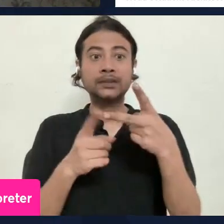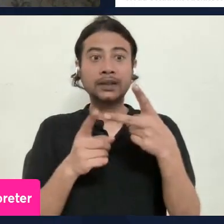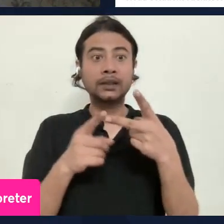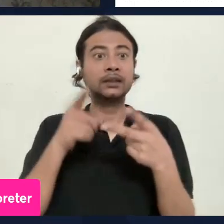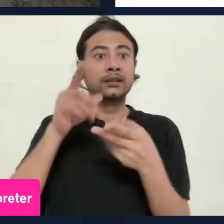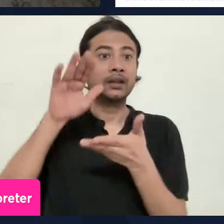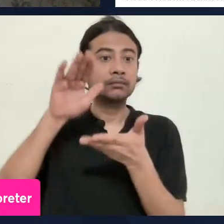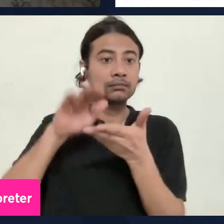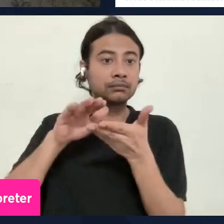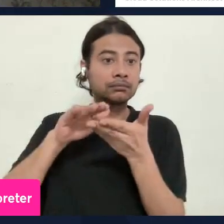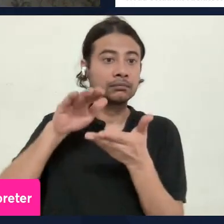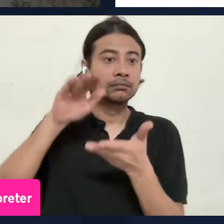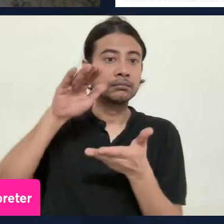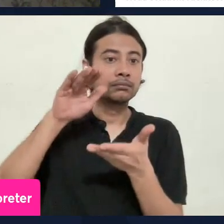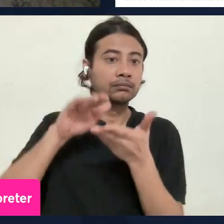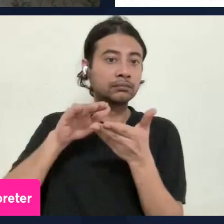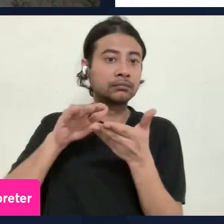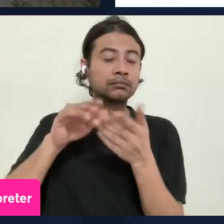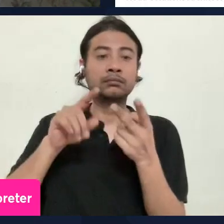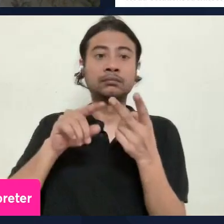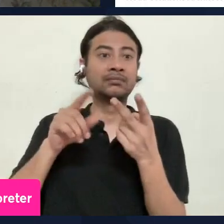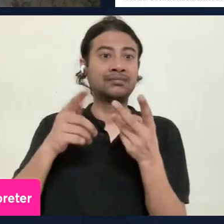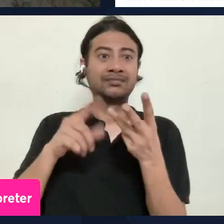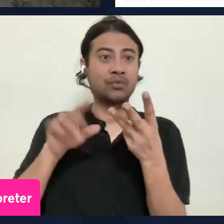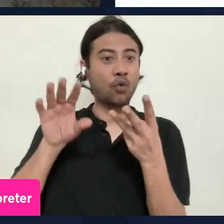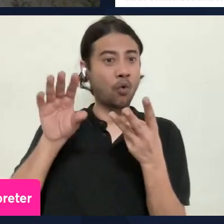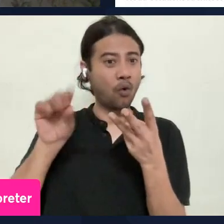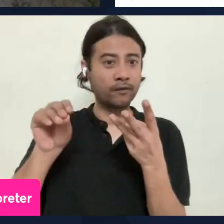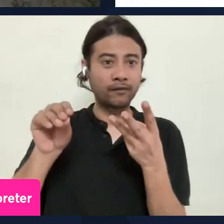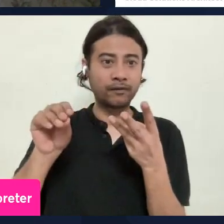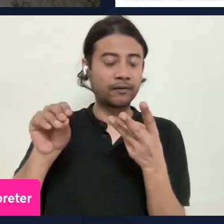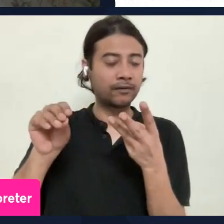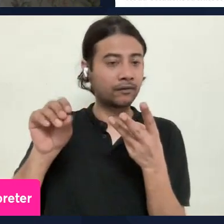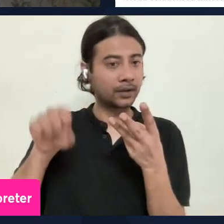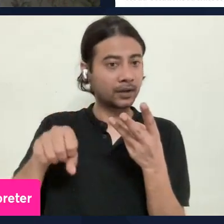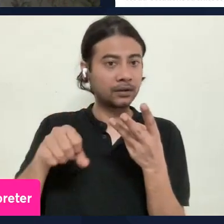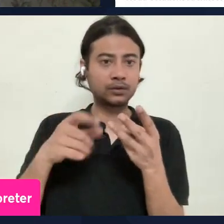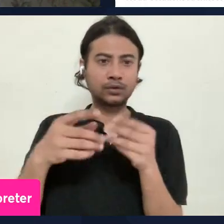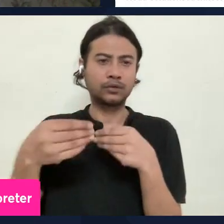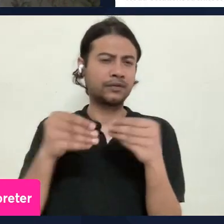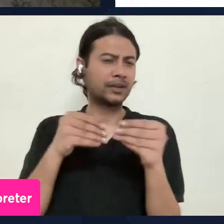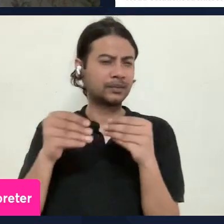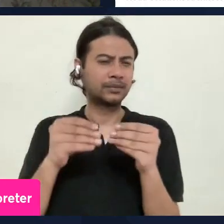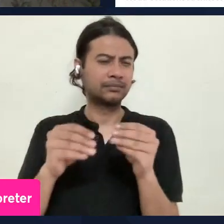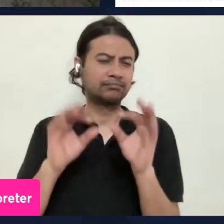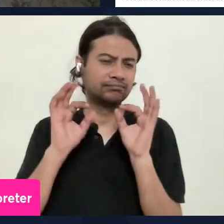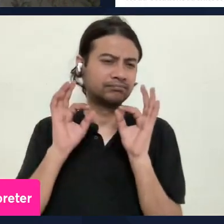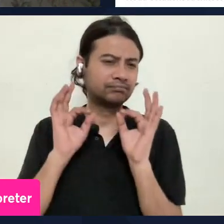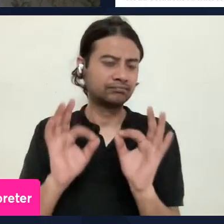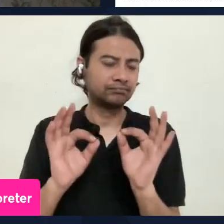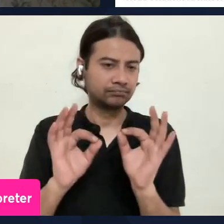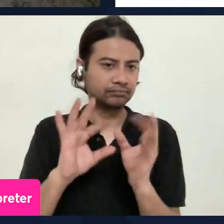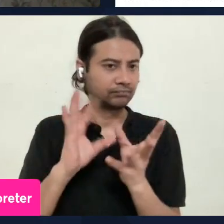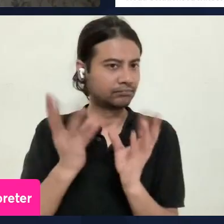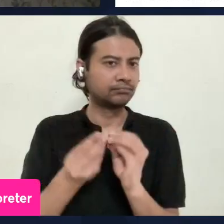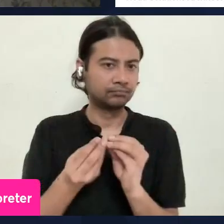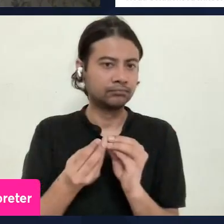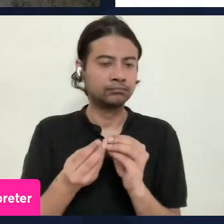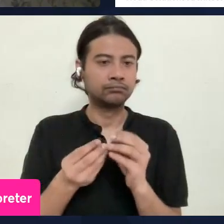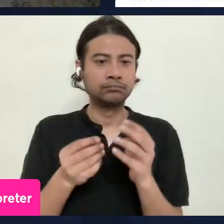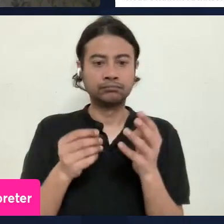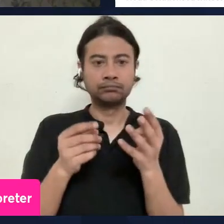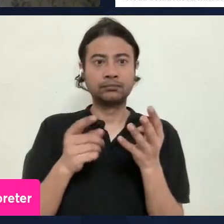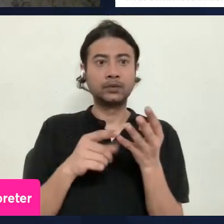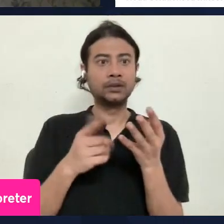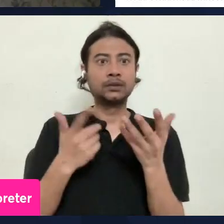down, you can turn it off, there's ultimate flexibility there. And we're talking about a cloud computing